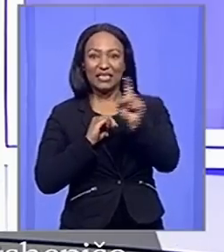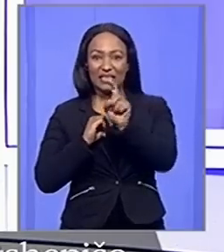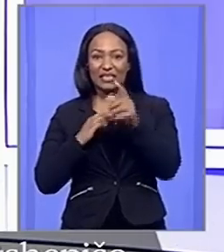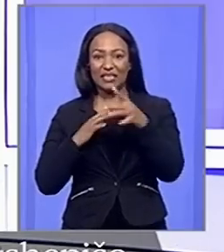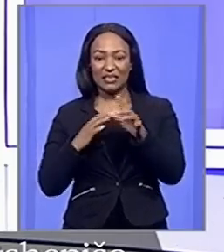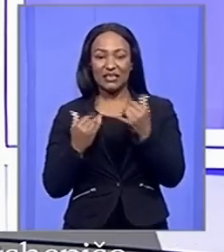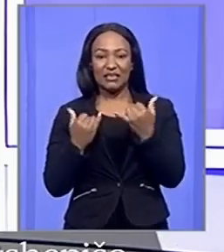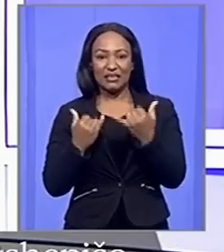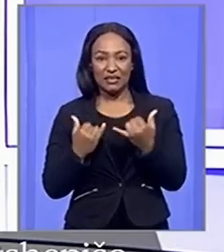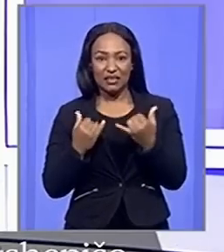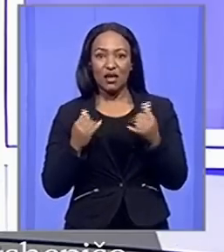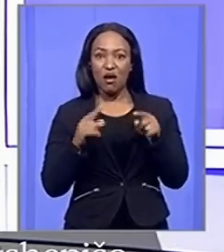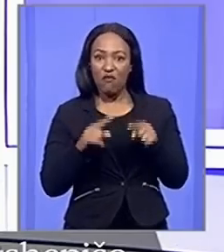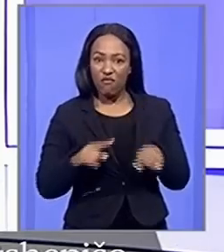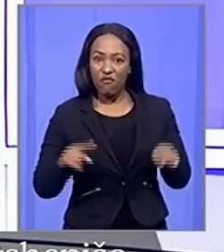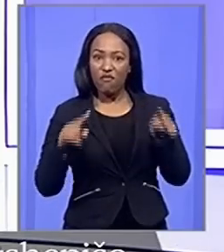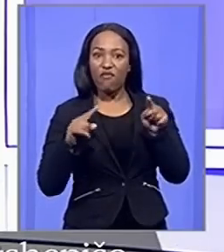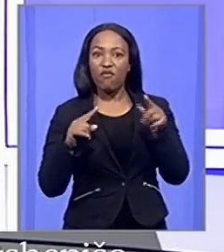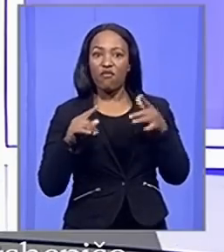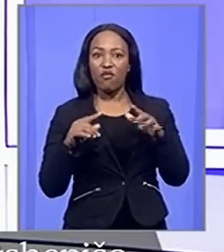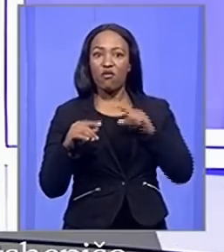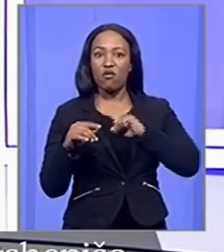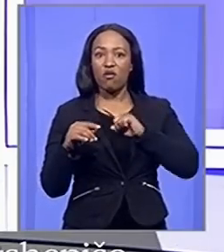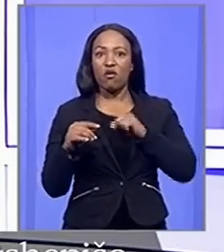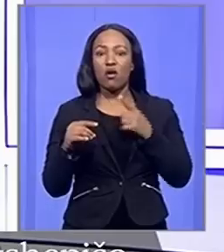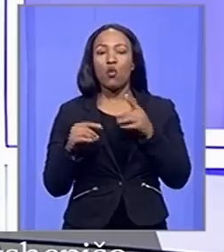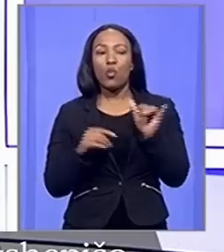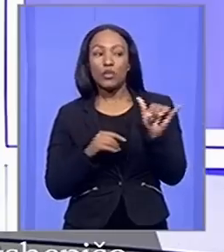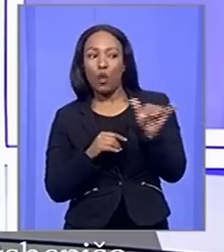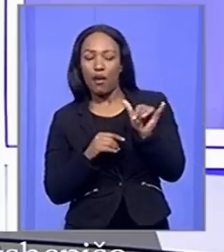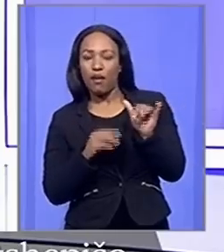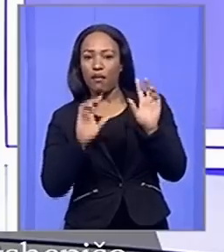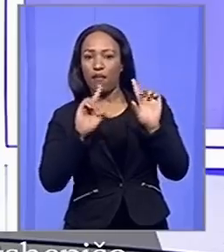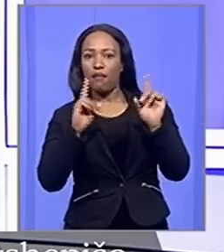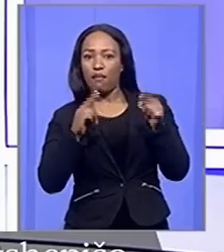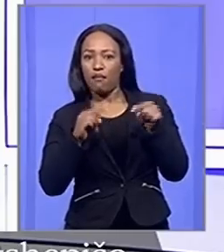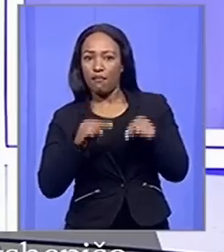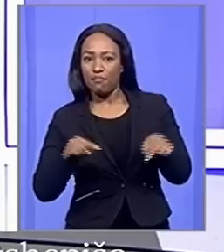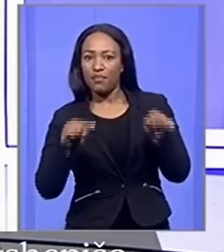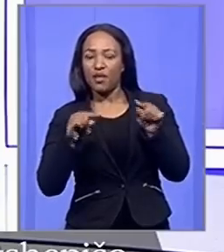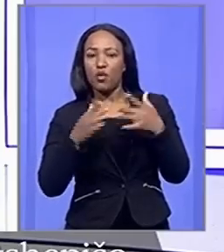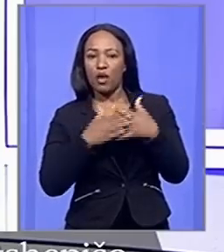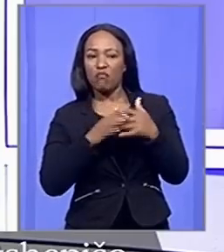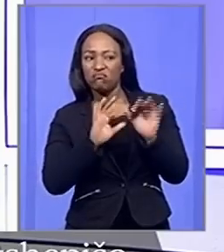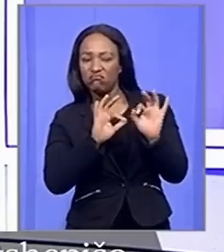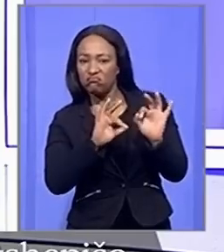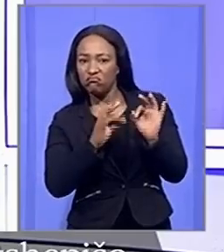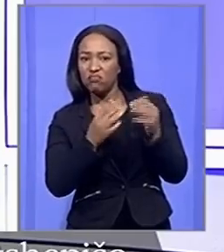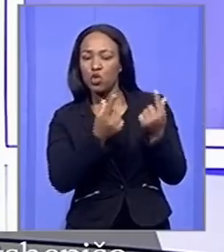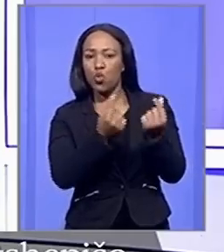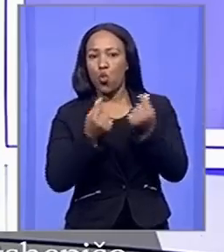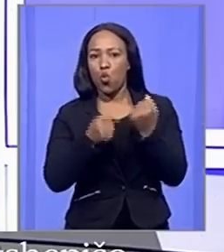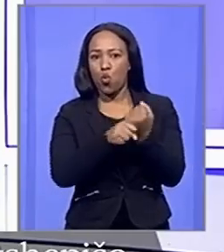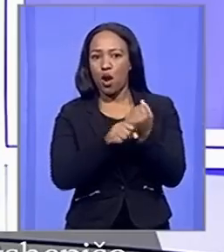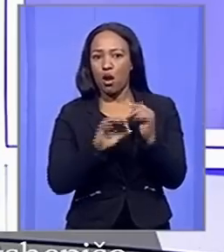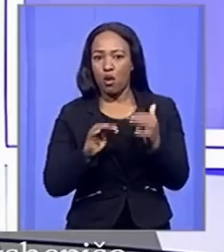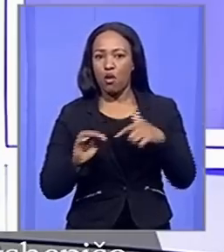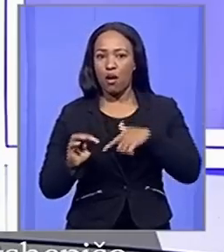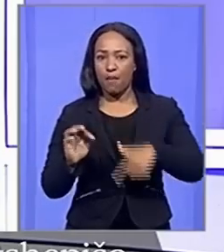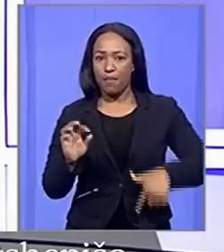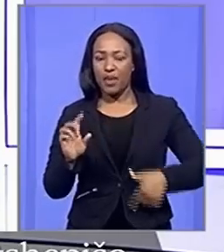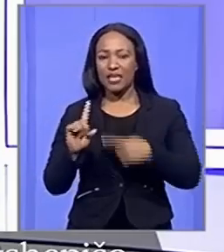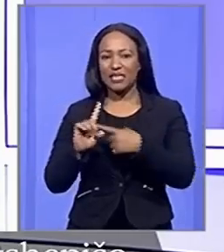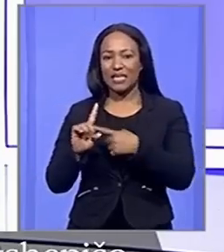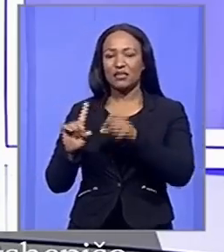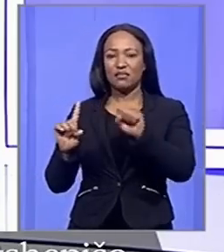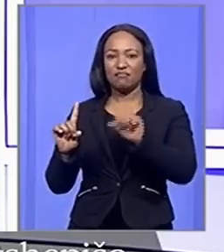o ya go hlahla dikgoro tša mmušo gore ke dikgoro dife tšeo di swanelago ke go bea šedi pele. Mopresidente o eleditše maAfrika Borwa le